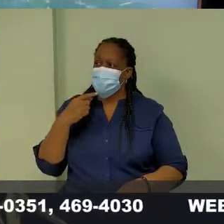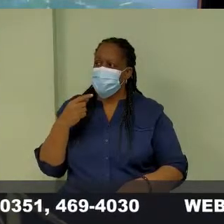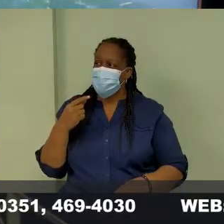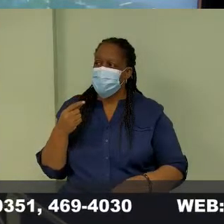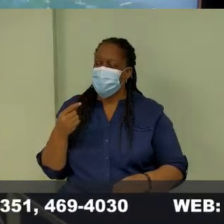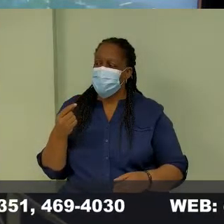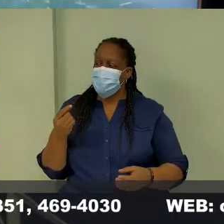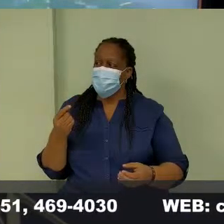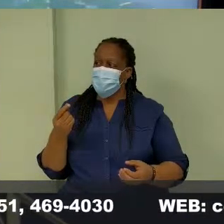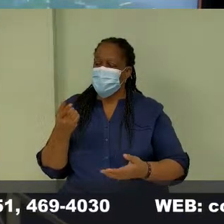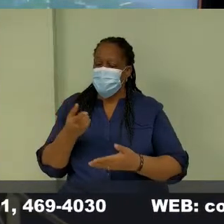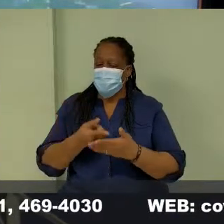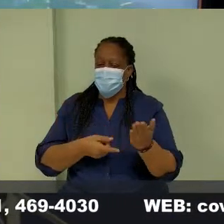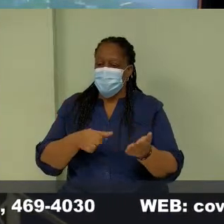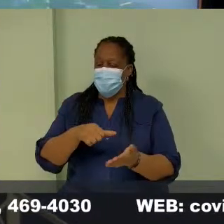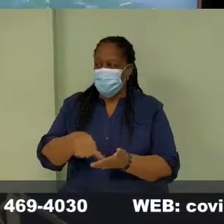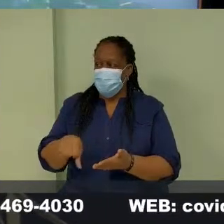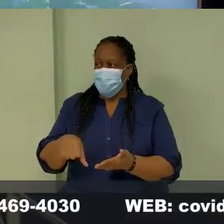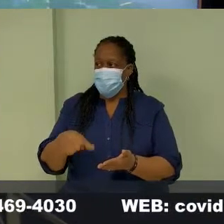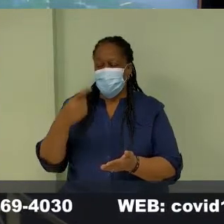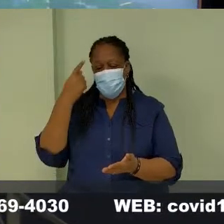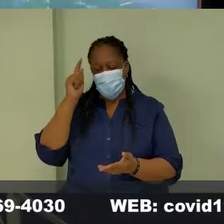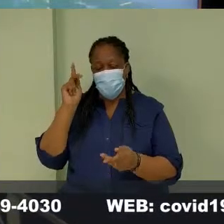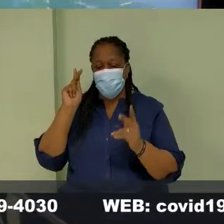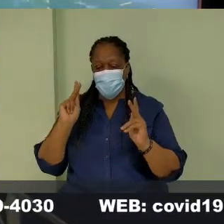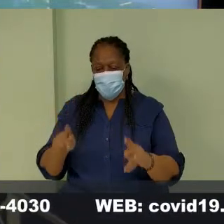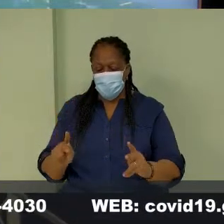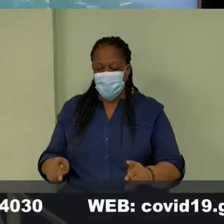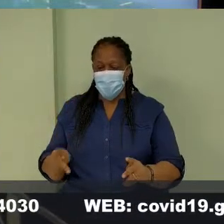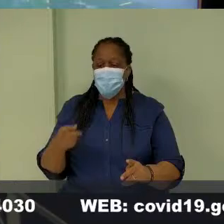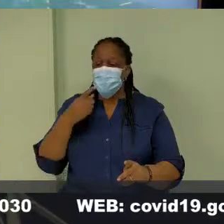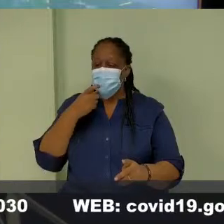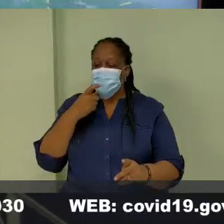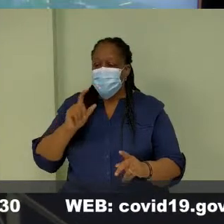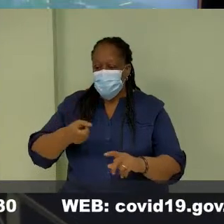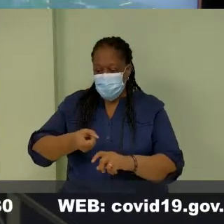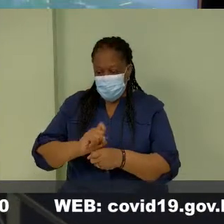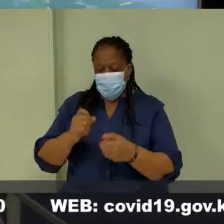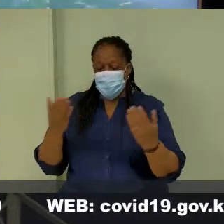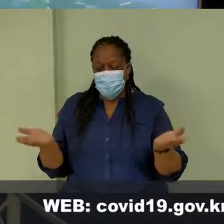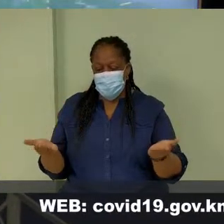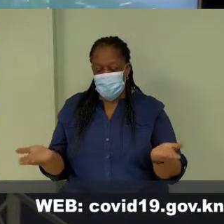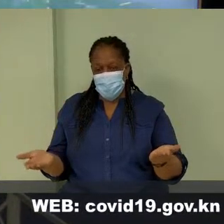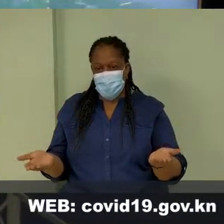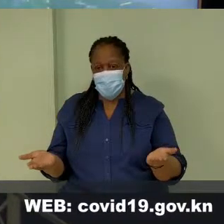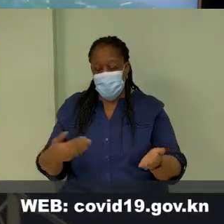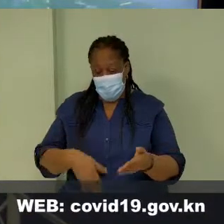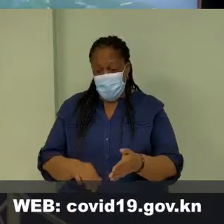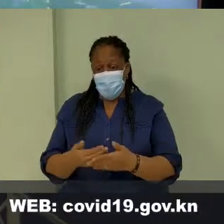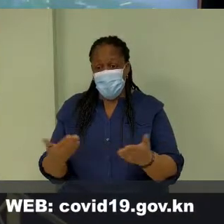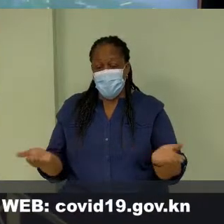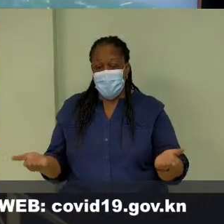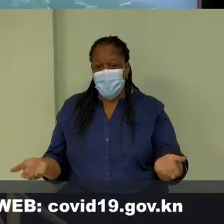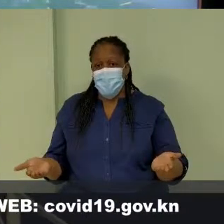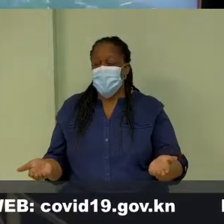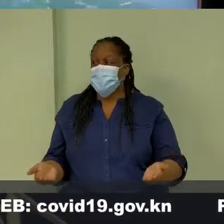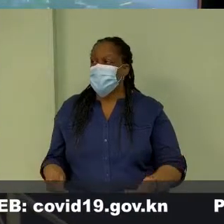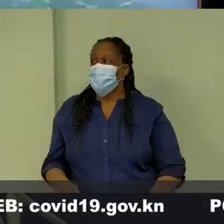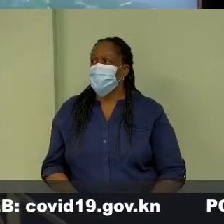returning nationals, as persons are eager to return back to their home? And the second